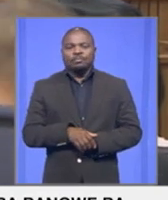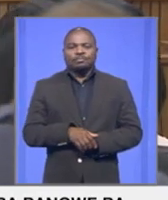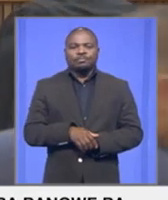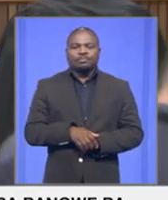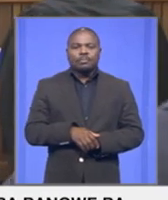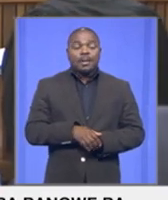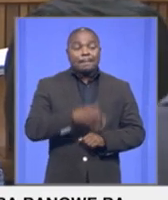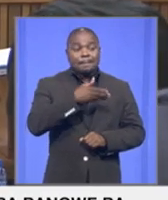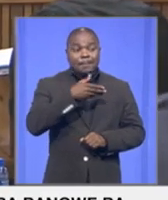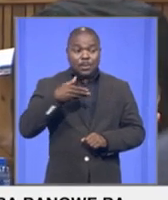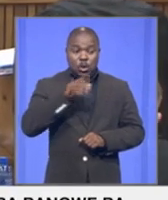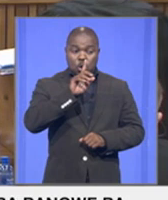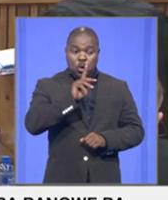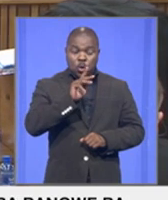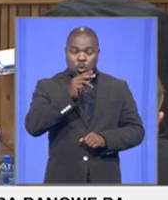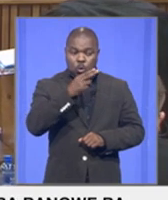Miss Kumalo?